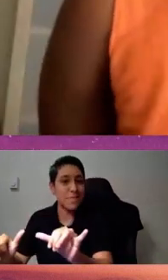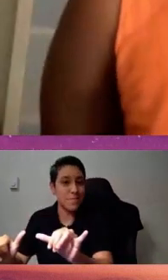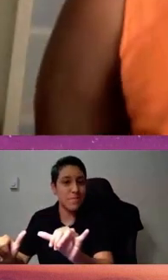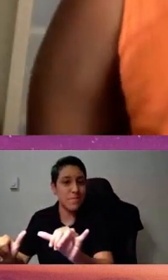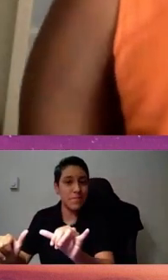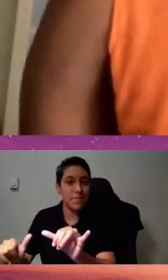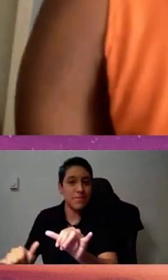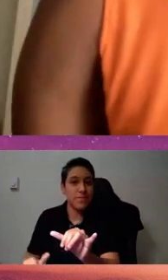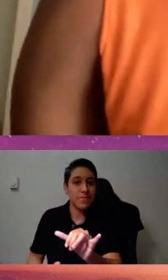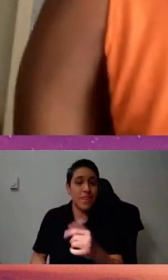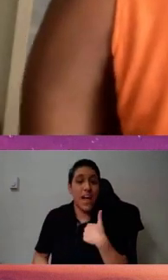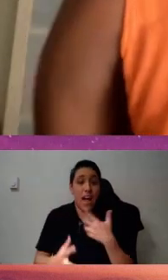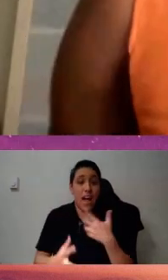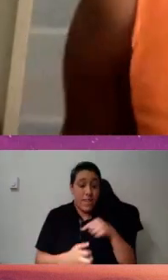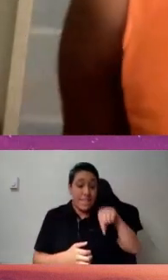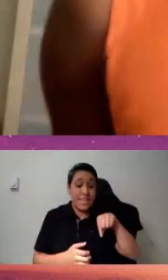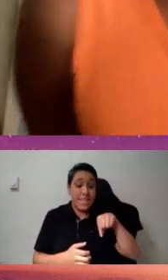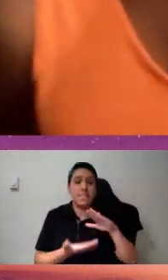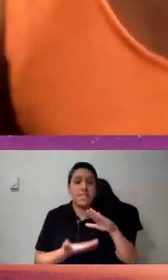powerful.